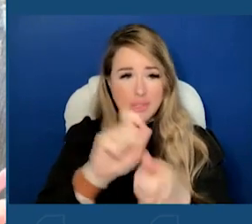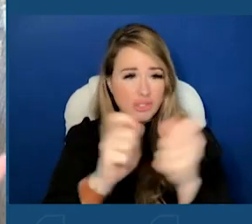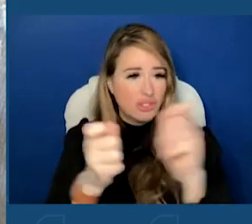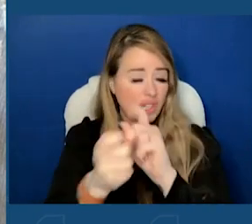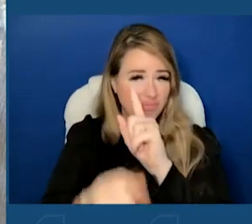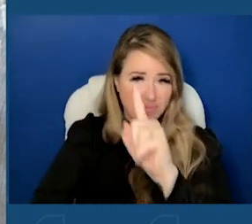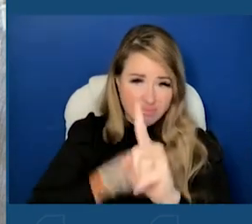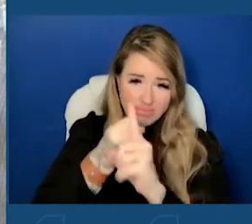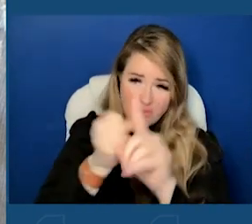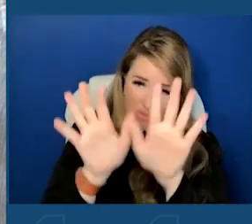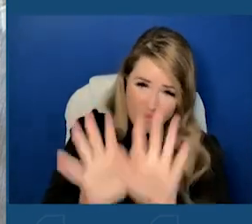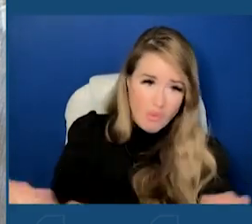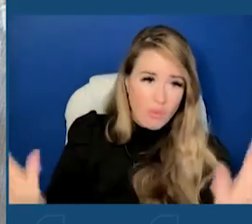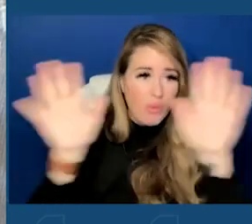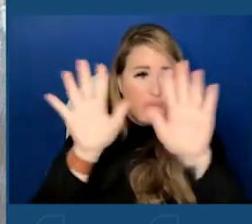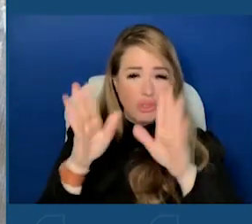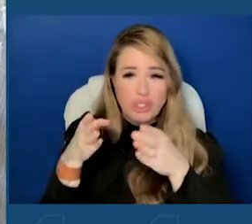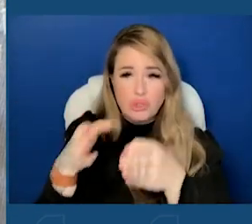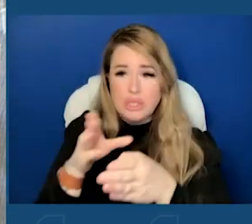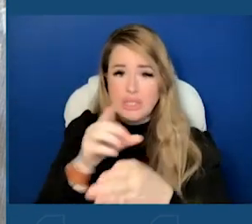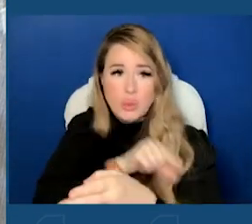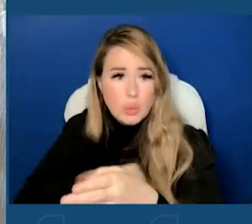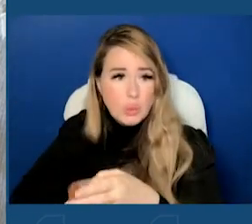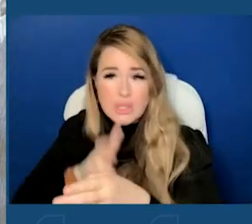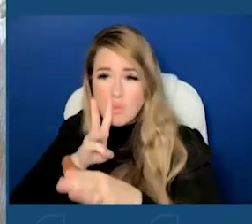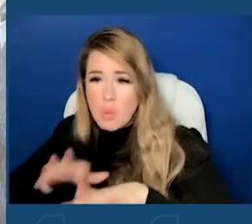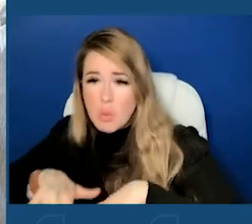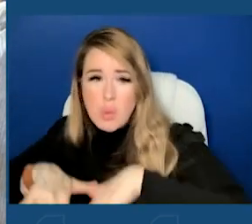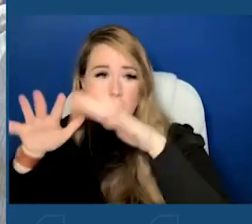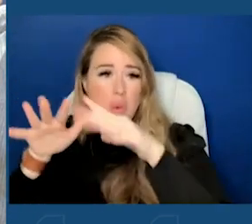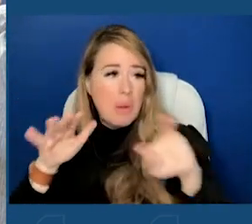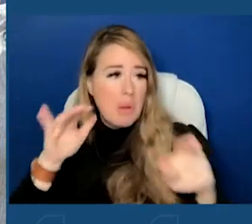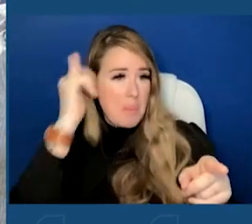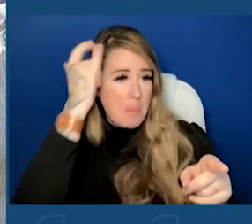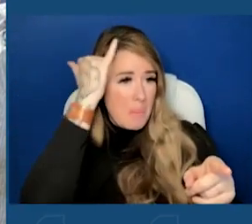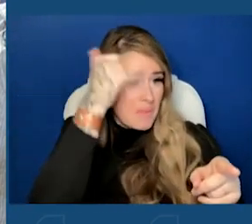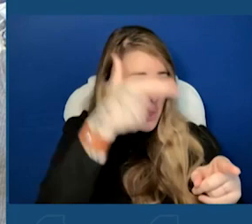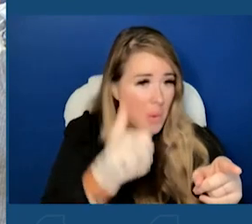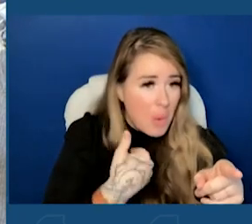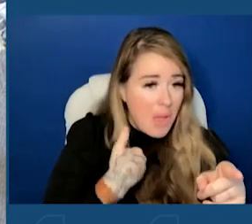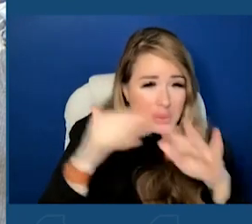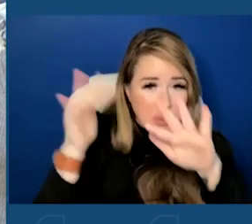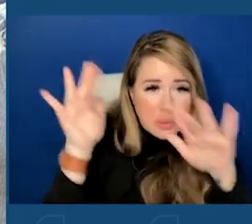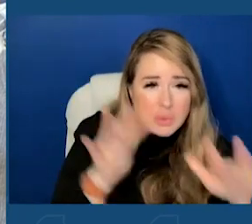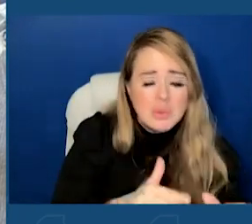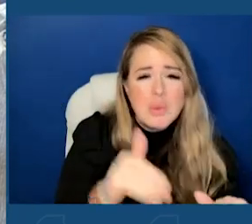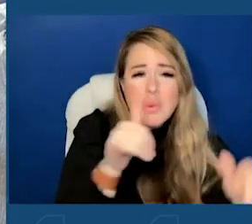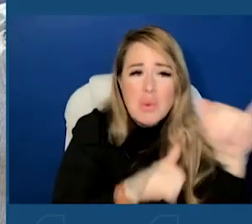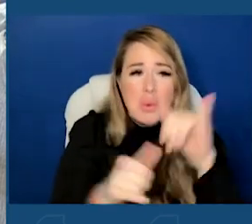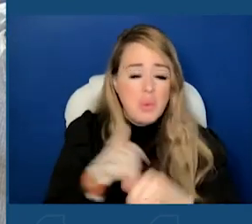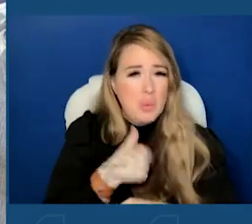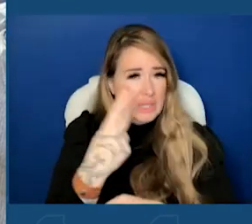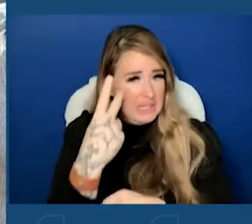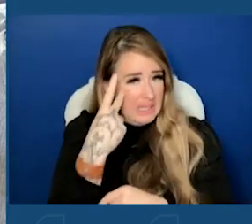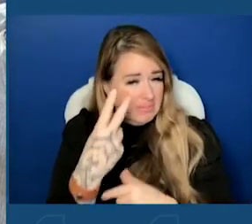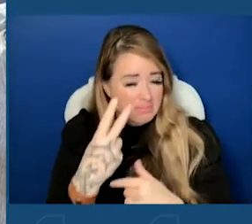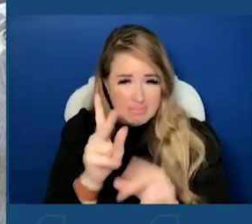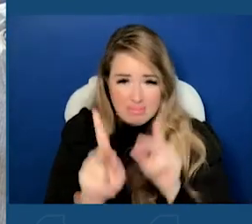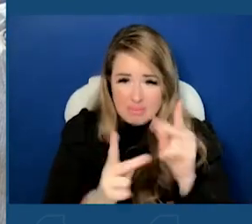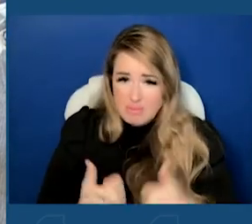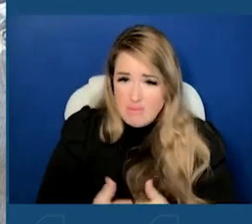the streets of Queens with flooding all the way up to the city of Buffalo. But it is life-threatening what is going on as we speak in